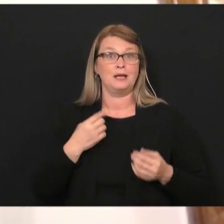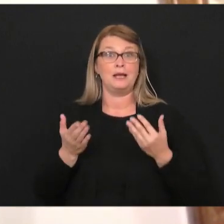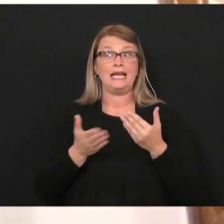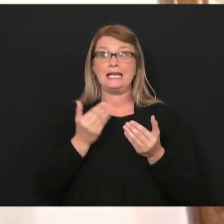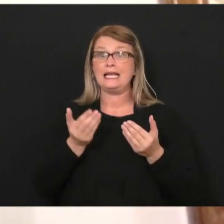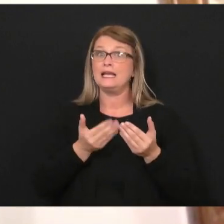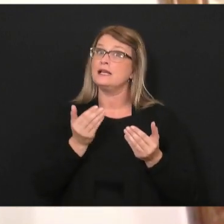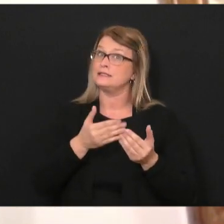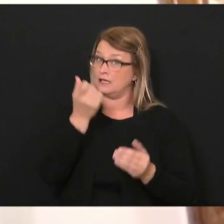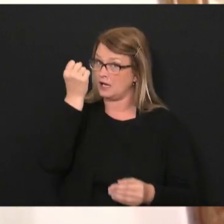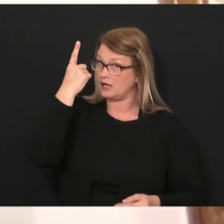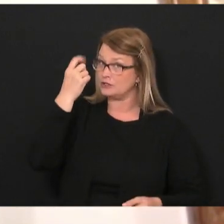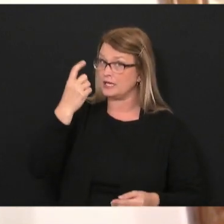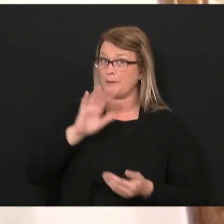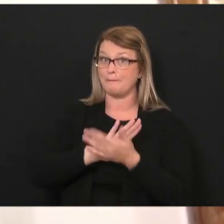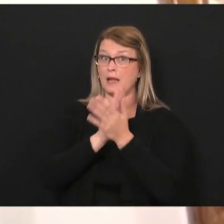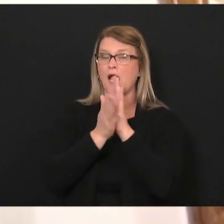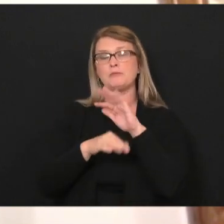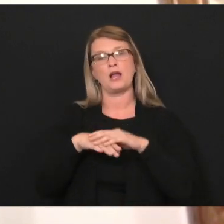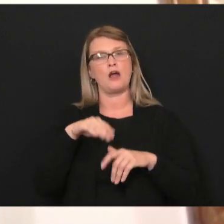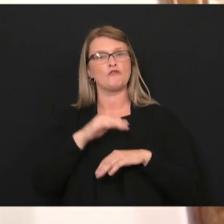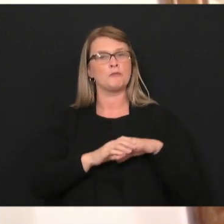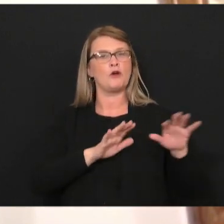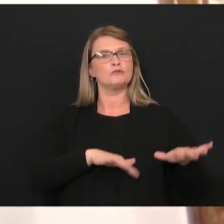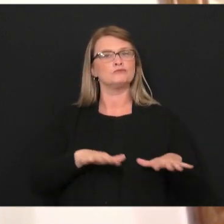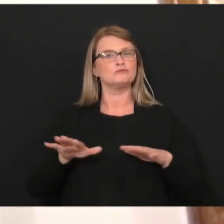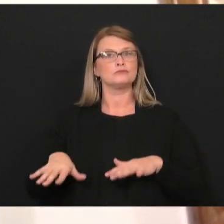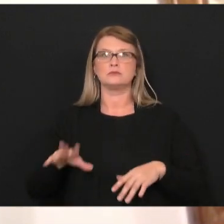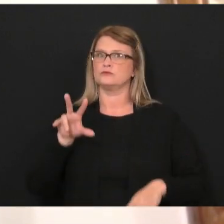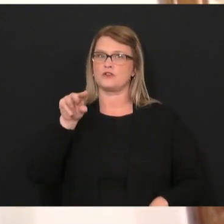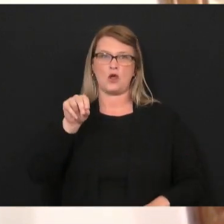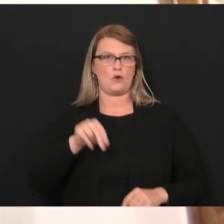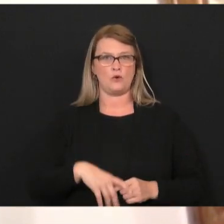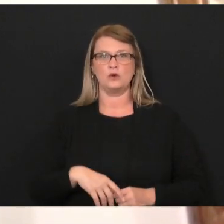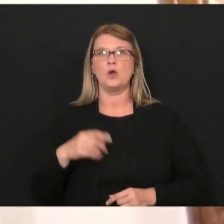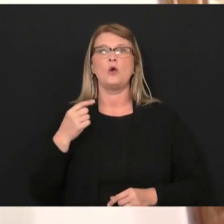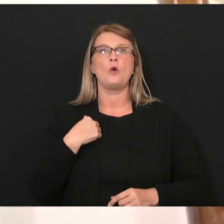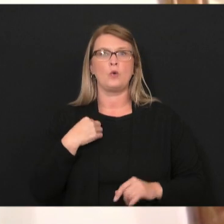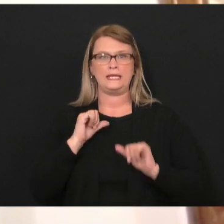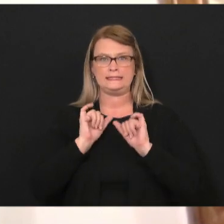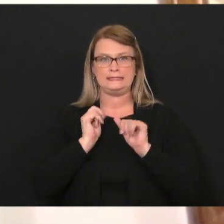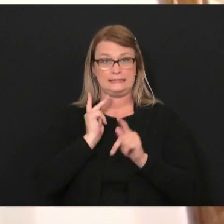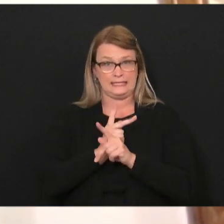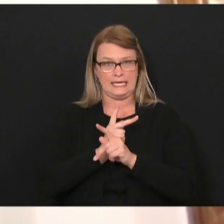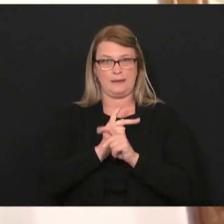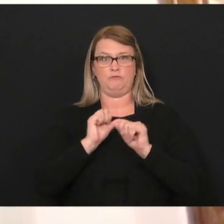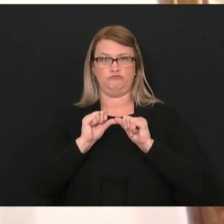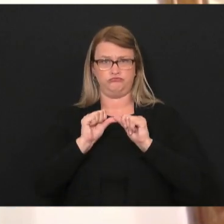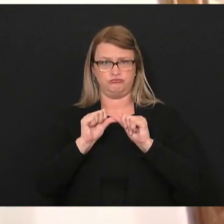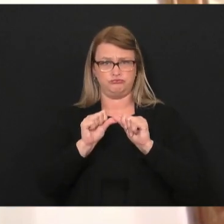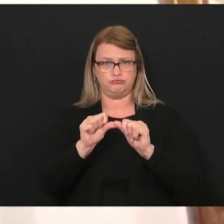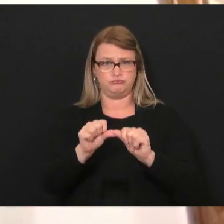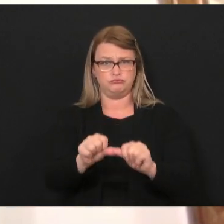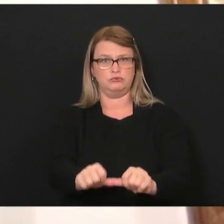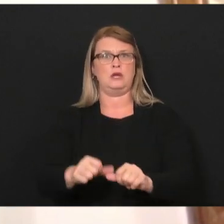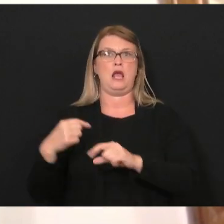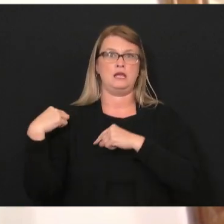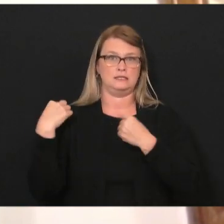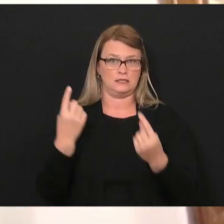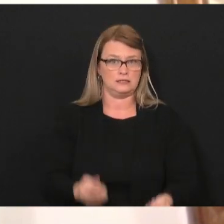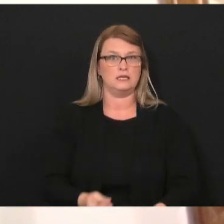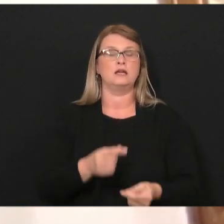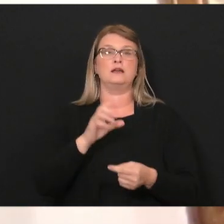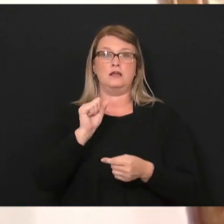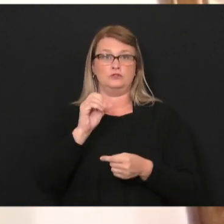complacent, and we want to make sure that every day we wake up and we stay just as committed as we have been to date to try